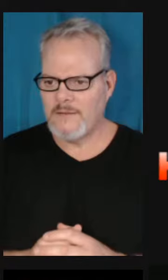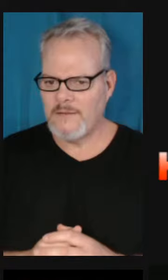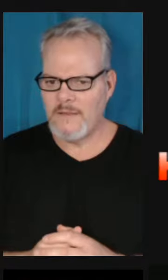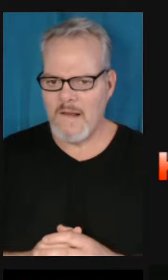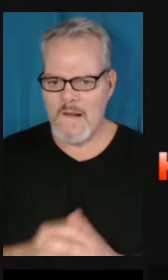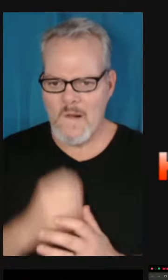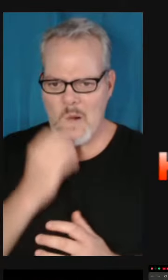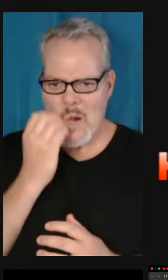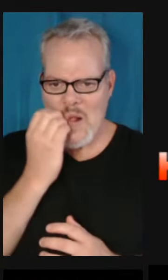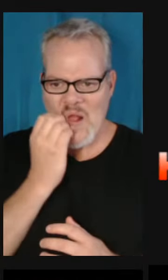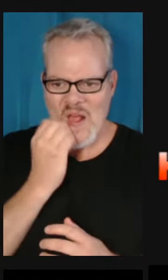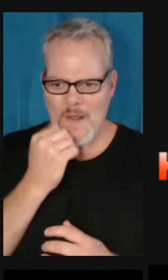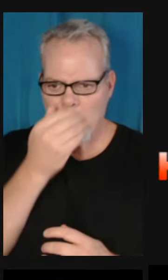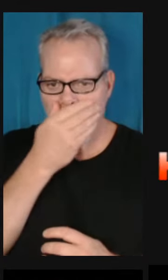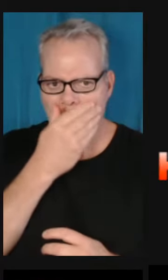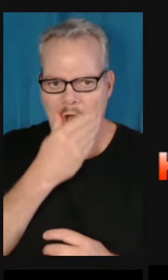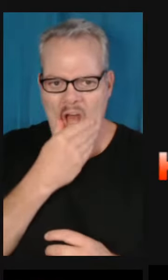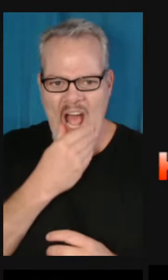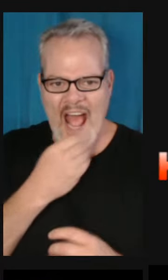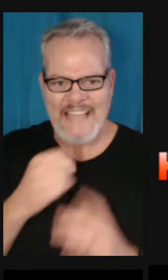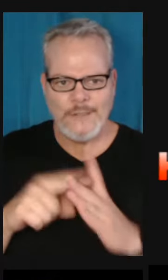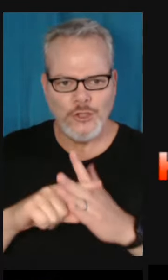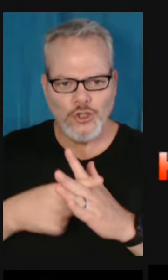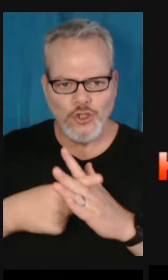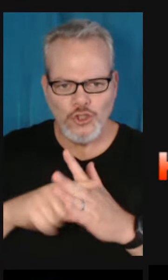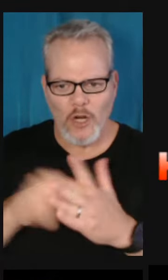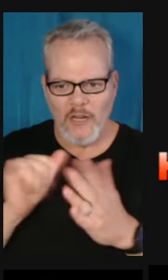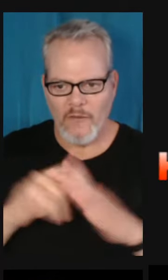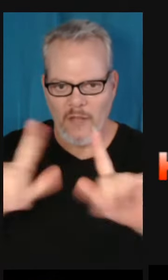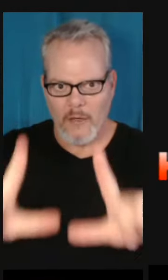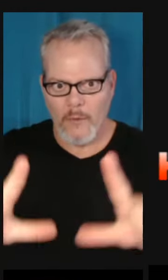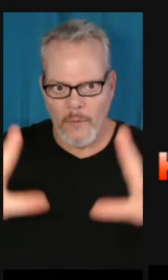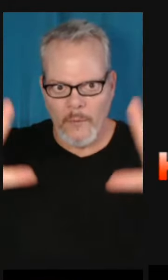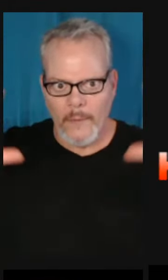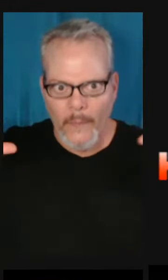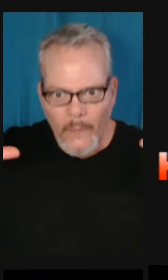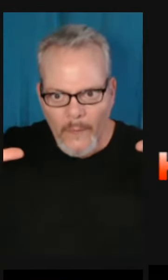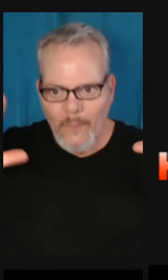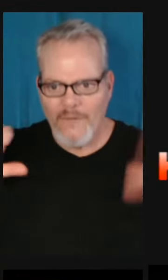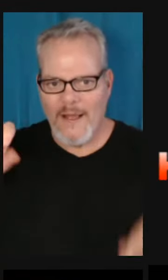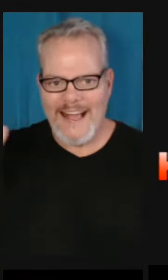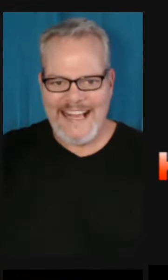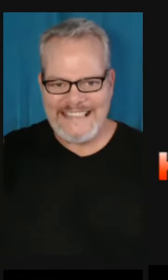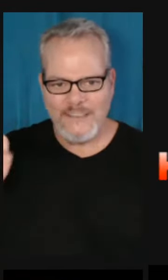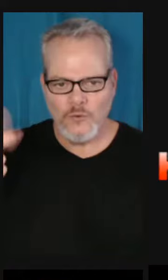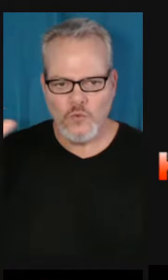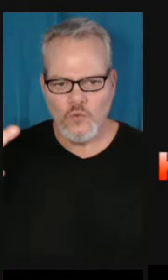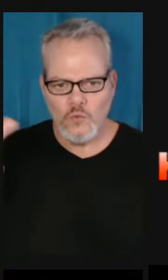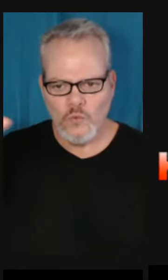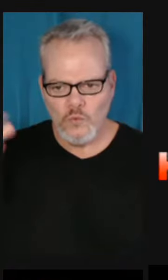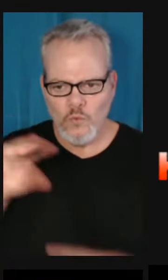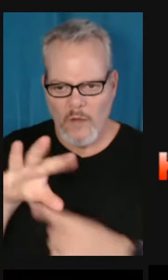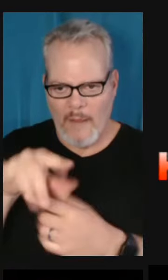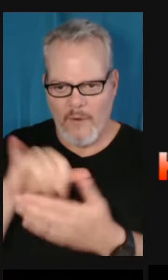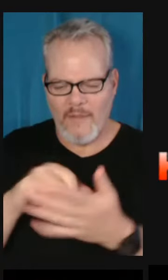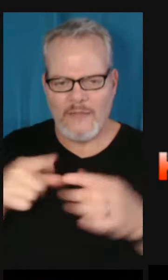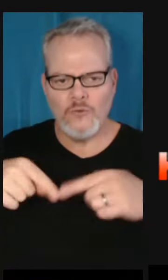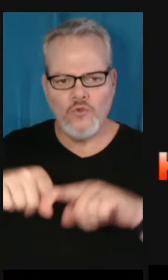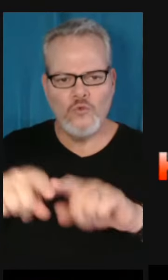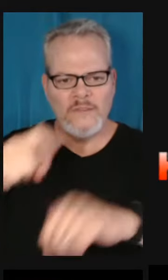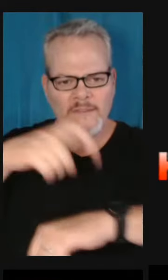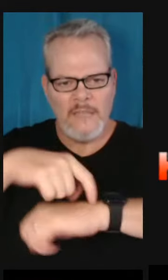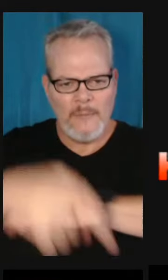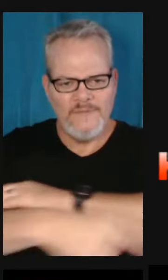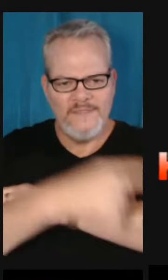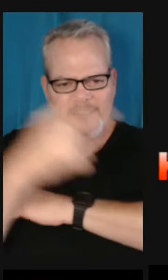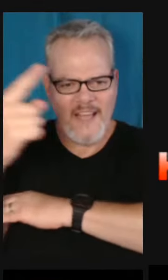And starting off with this close-in view of the S2 camera, showing you guys just the daytime views, with